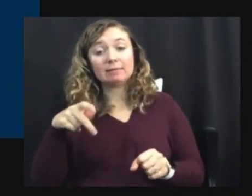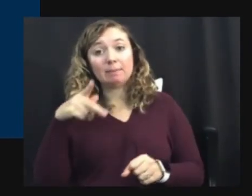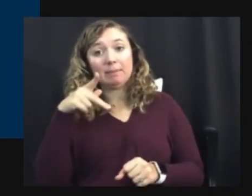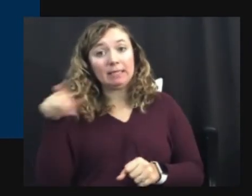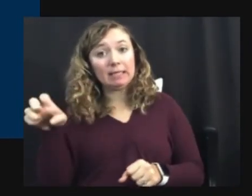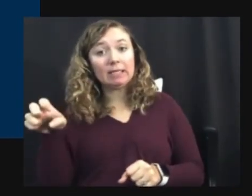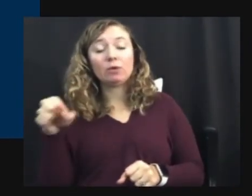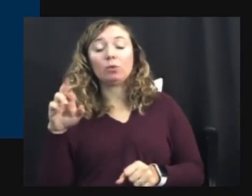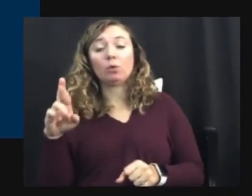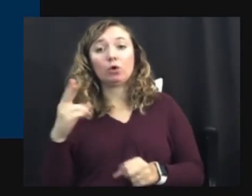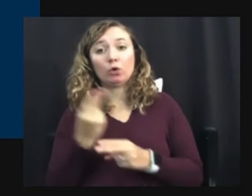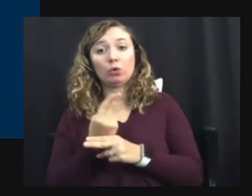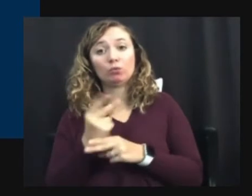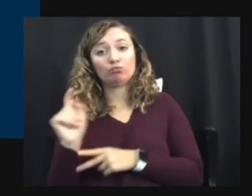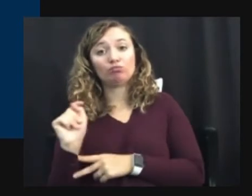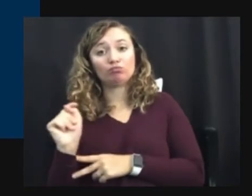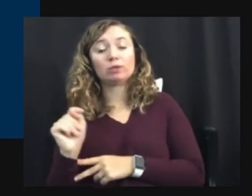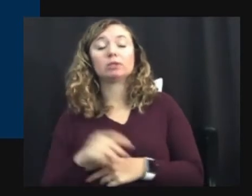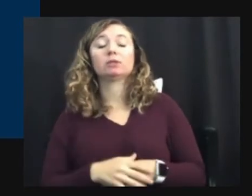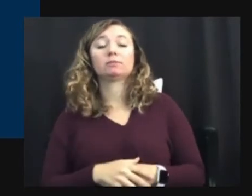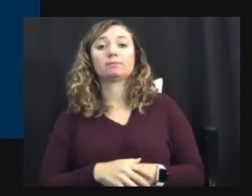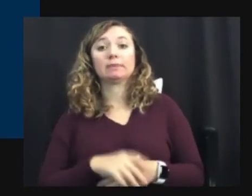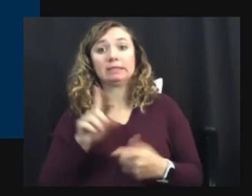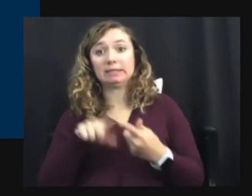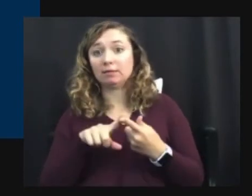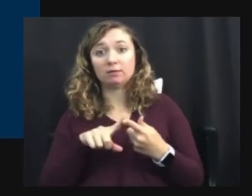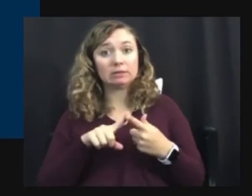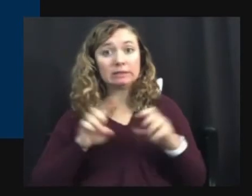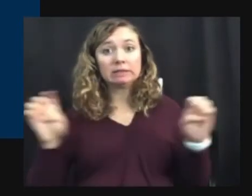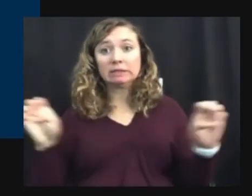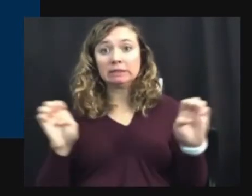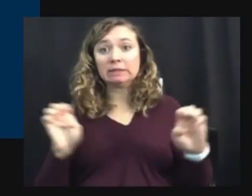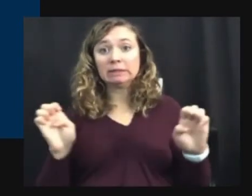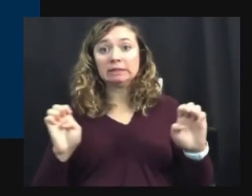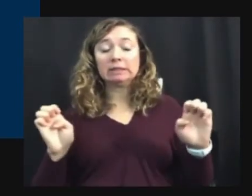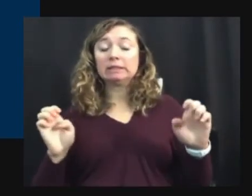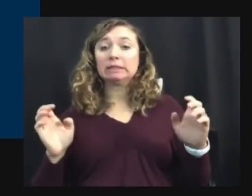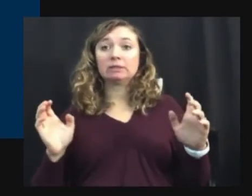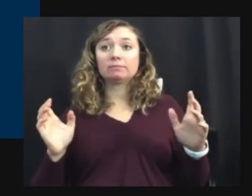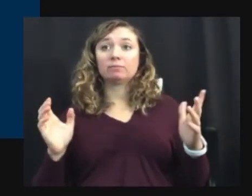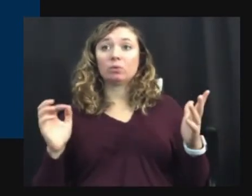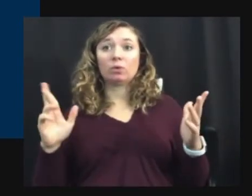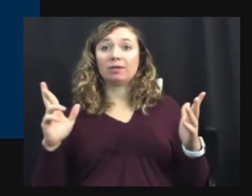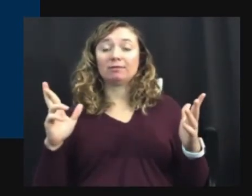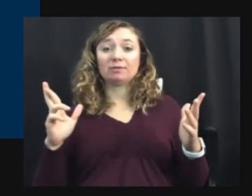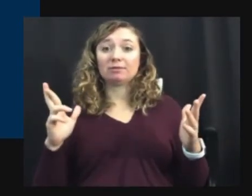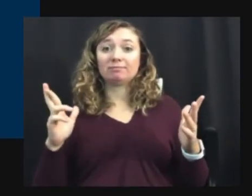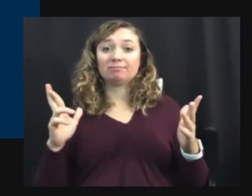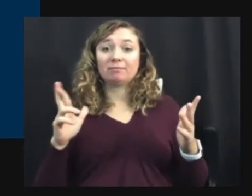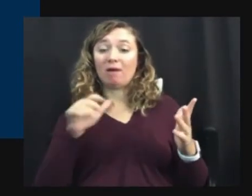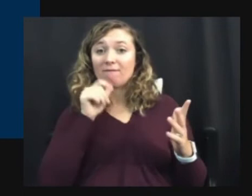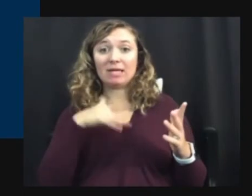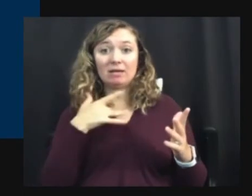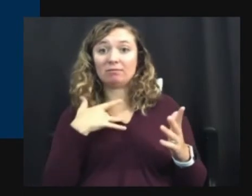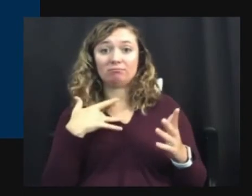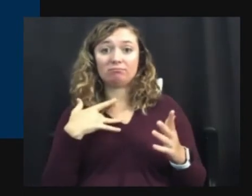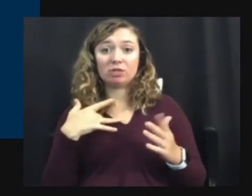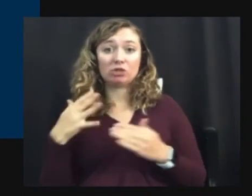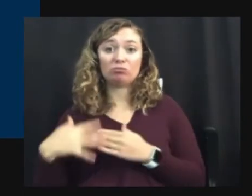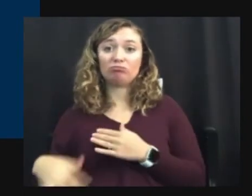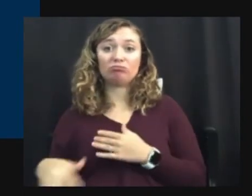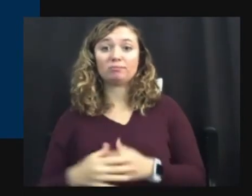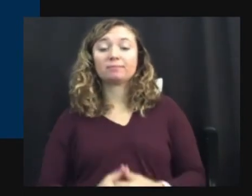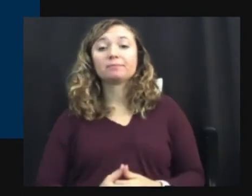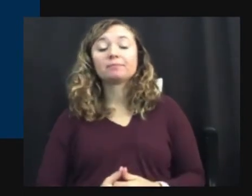the restroom until it's an emergency or at all. So it's very normal for autistic children